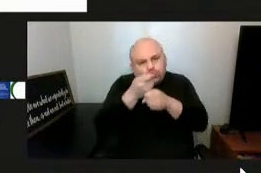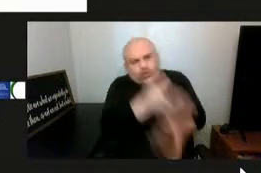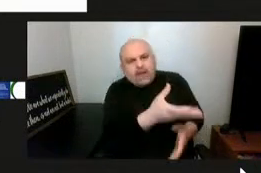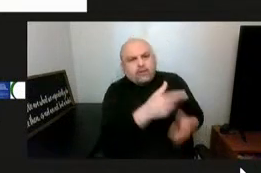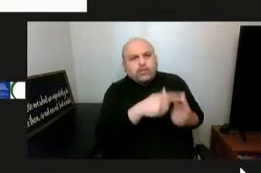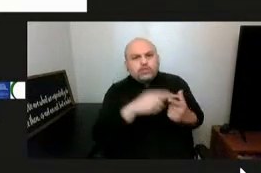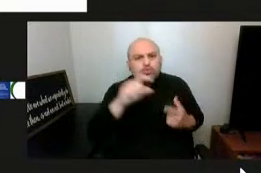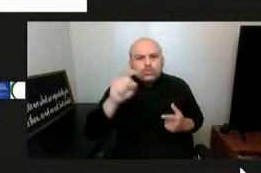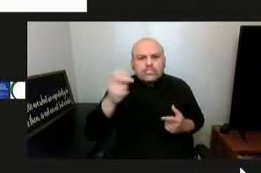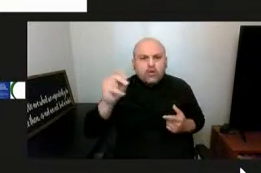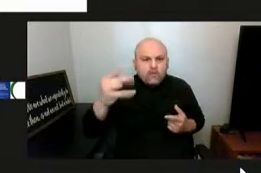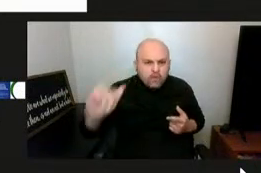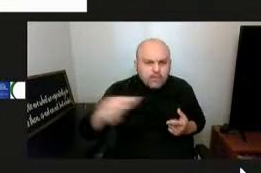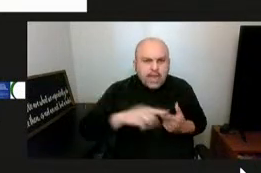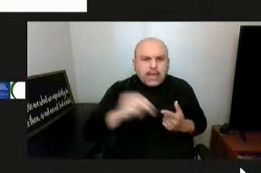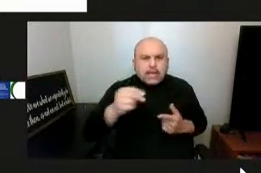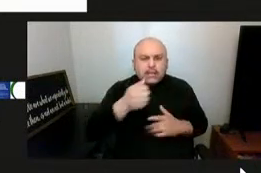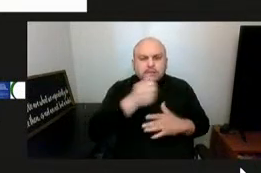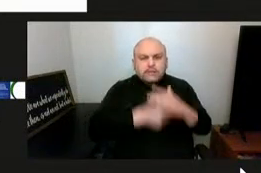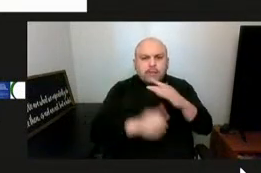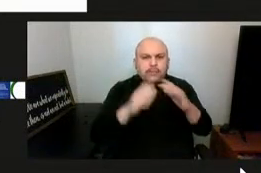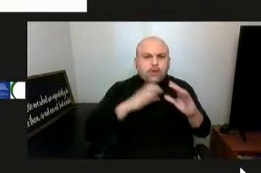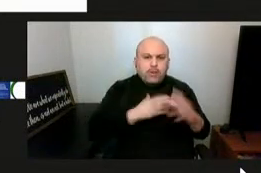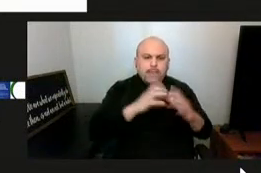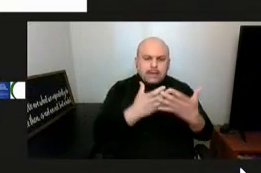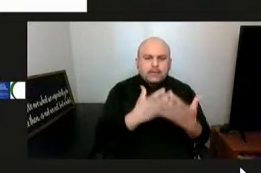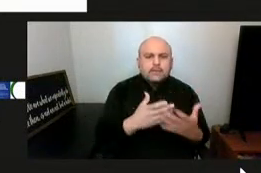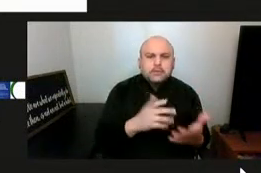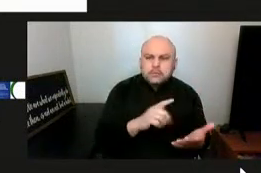Yoon. Thank you so much.